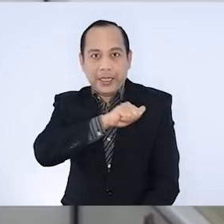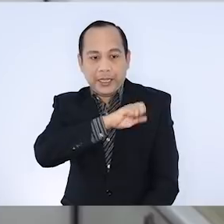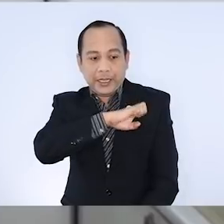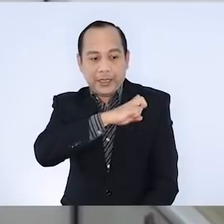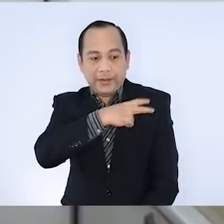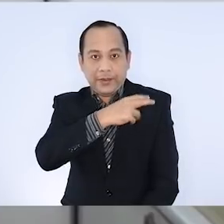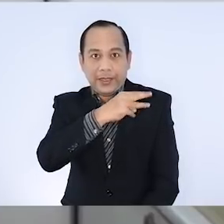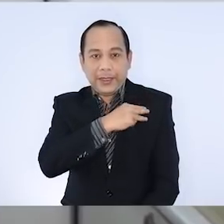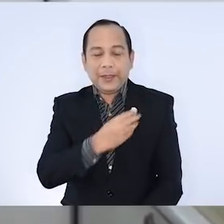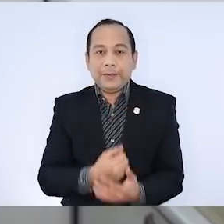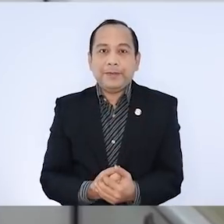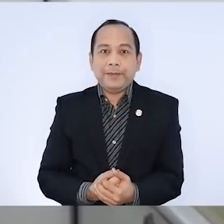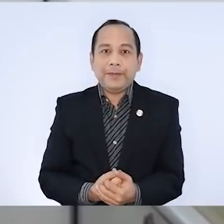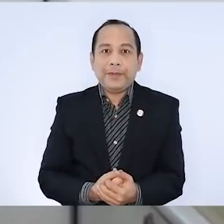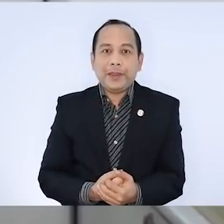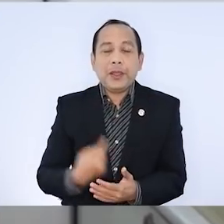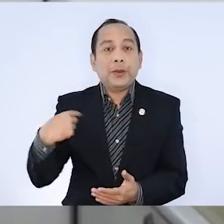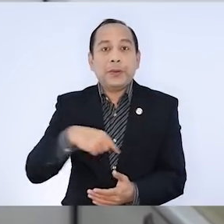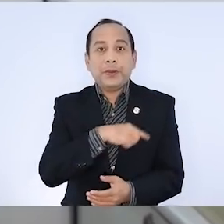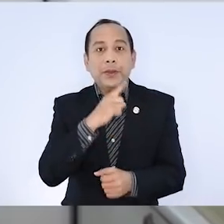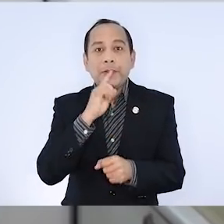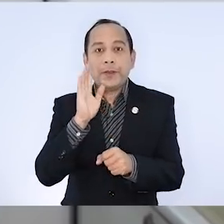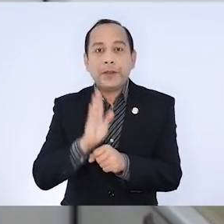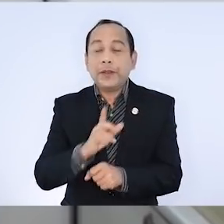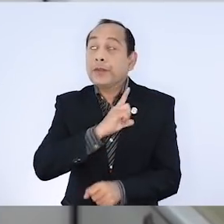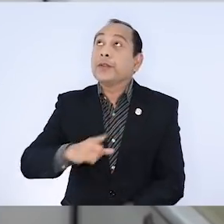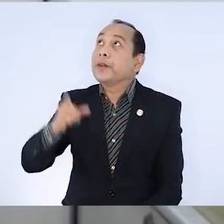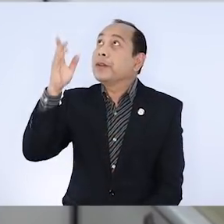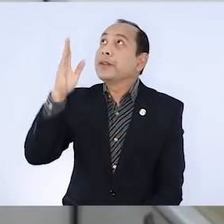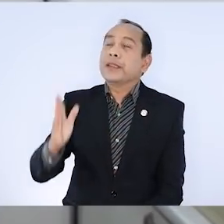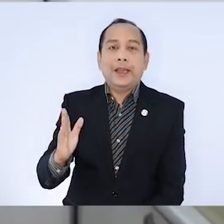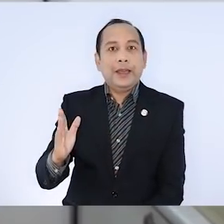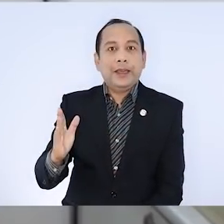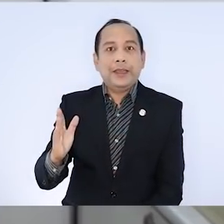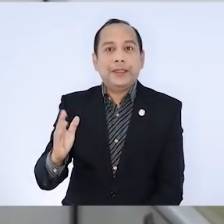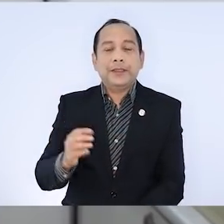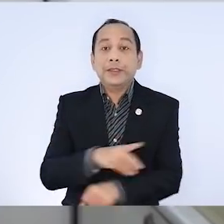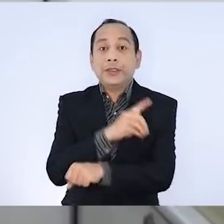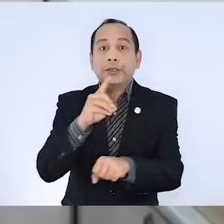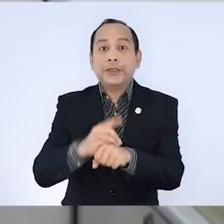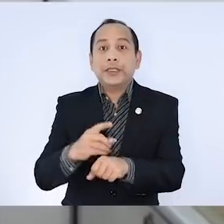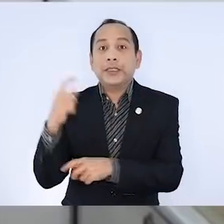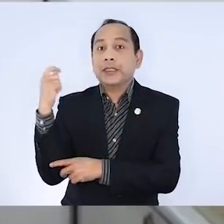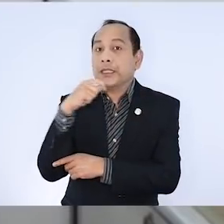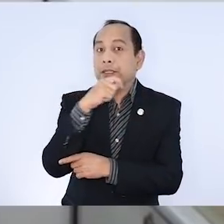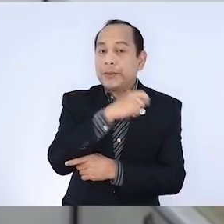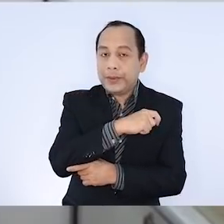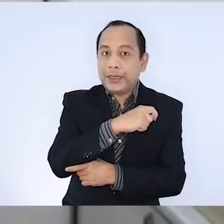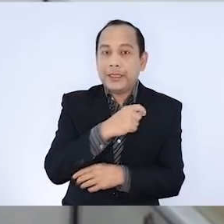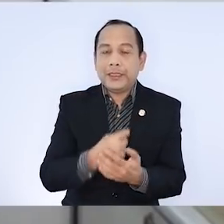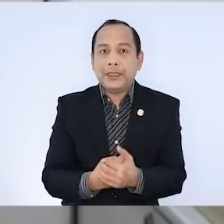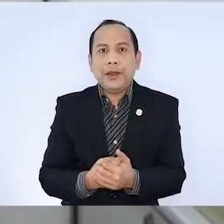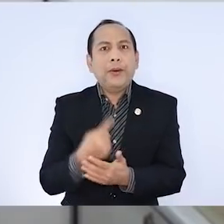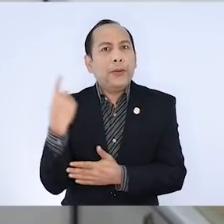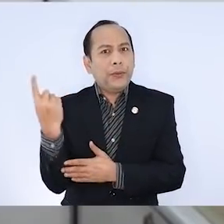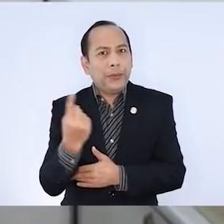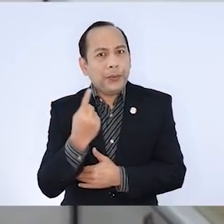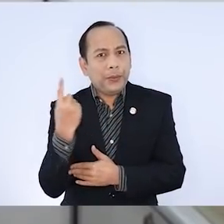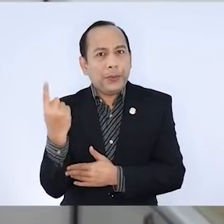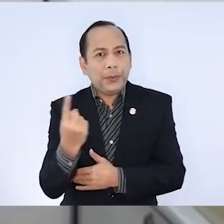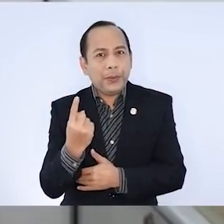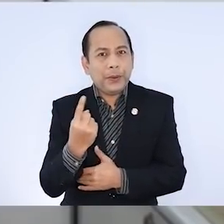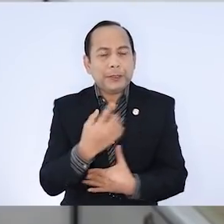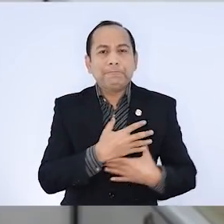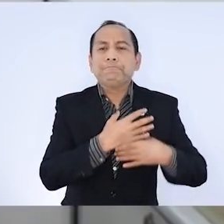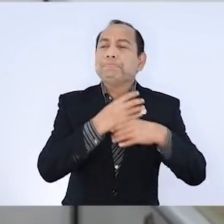V. Manalo, we promise to the Lord God that the District of Taiwan will always